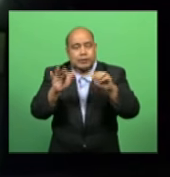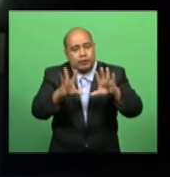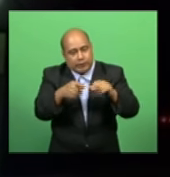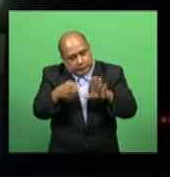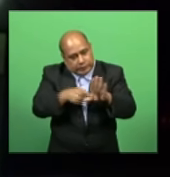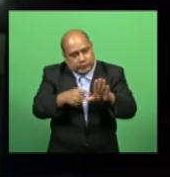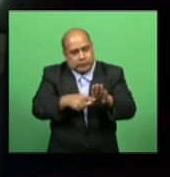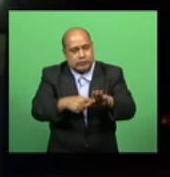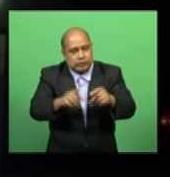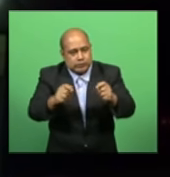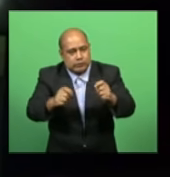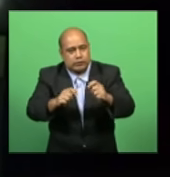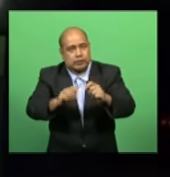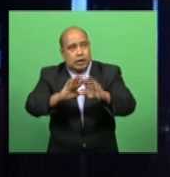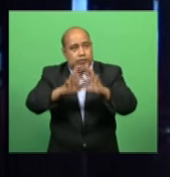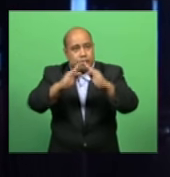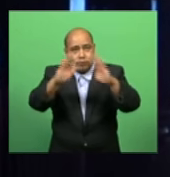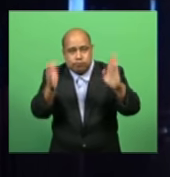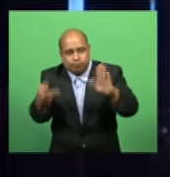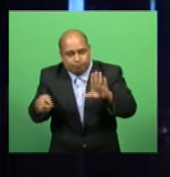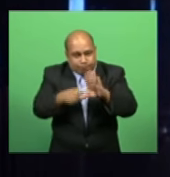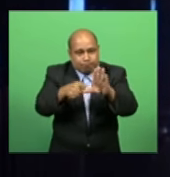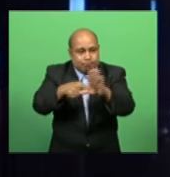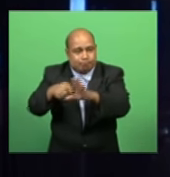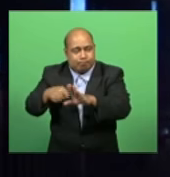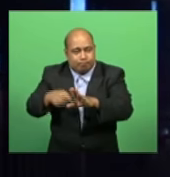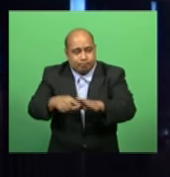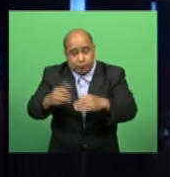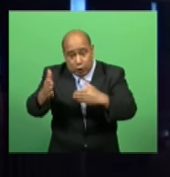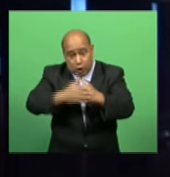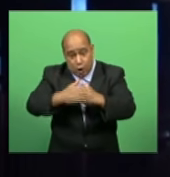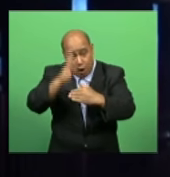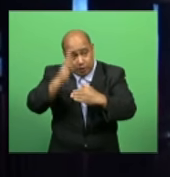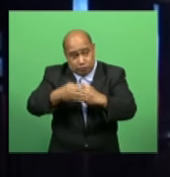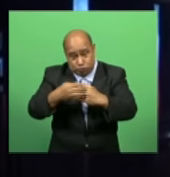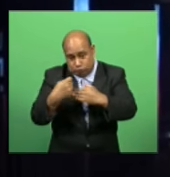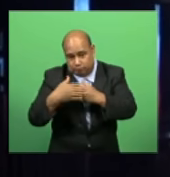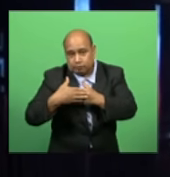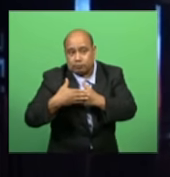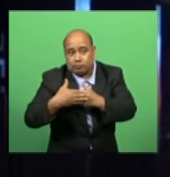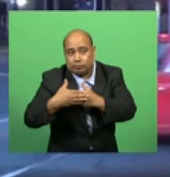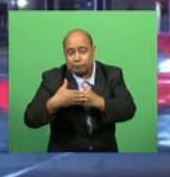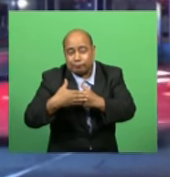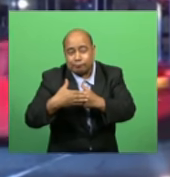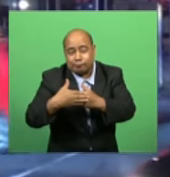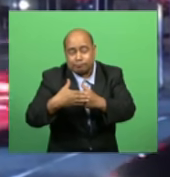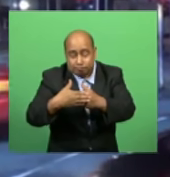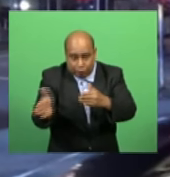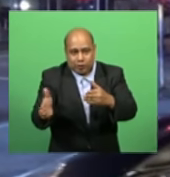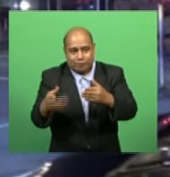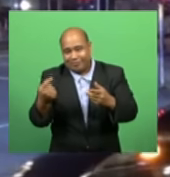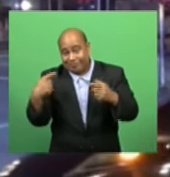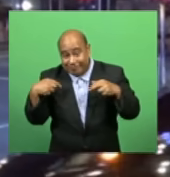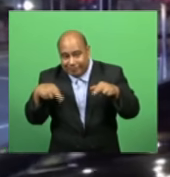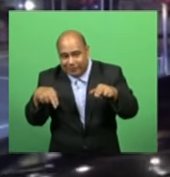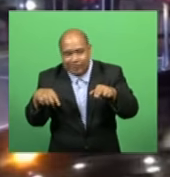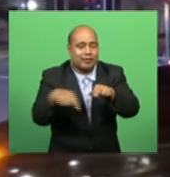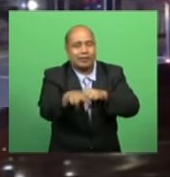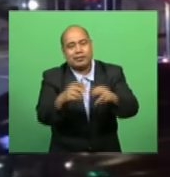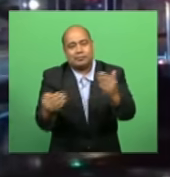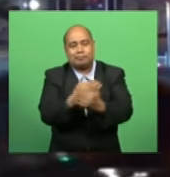nightclub, hopefully in the hope that when we do open very soon, our customers should be able to walk into a